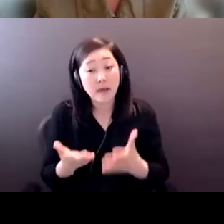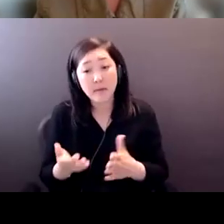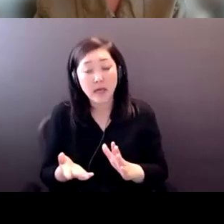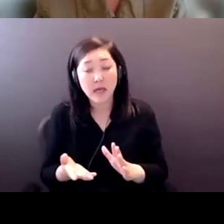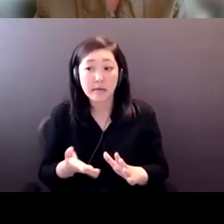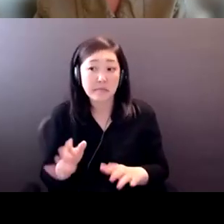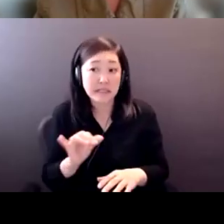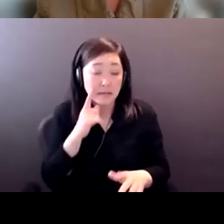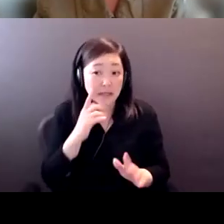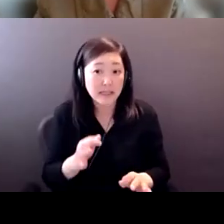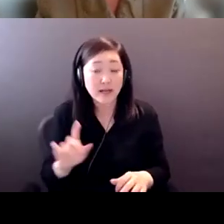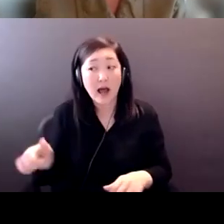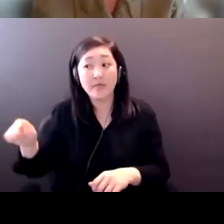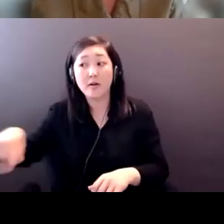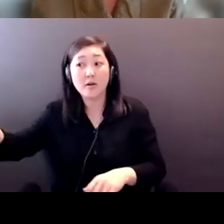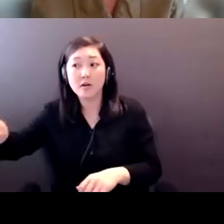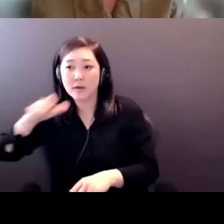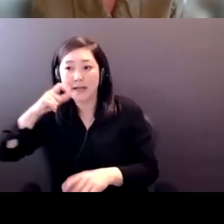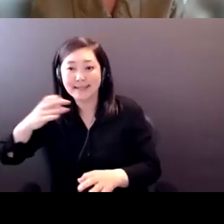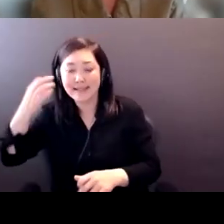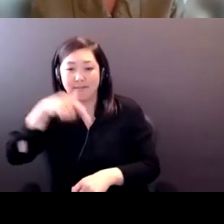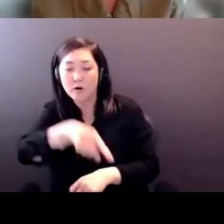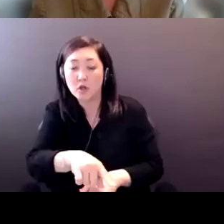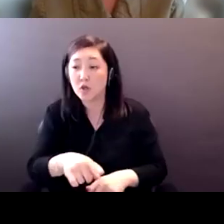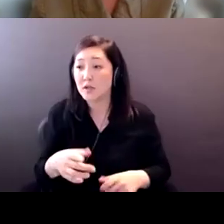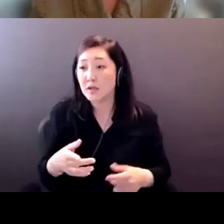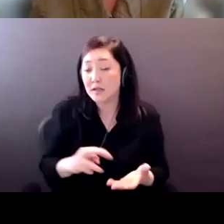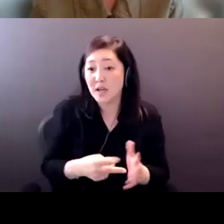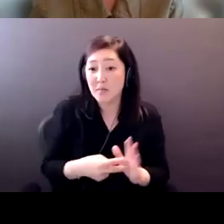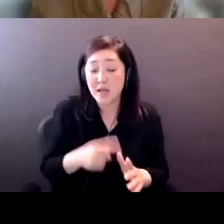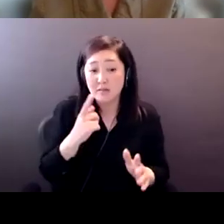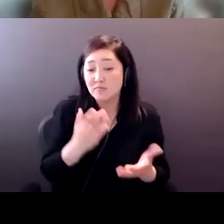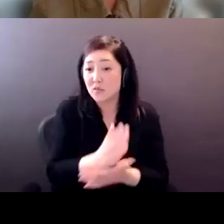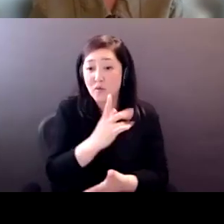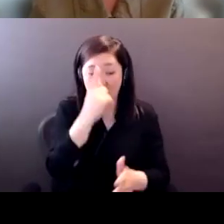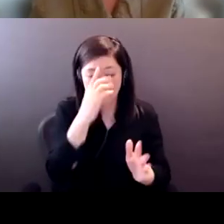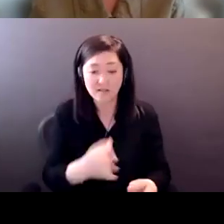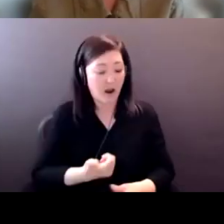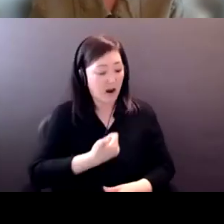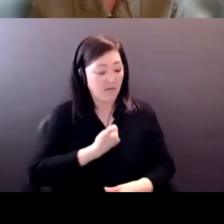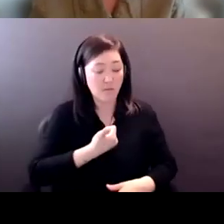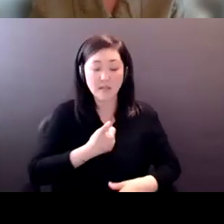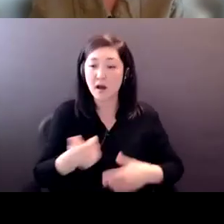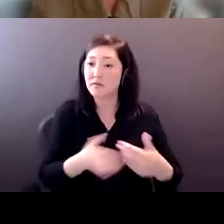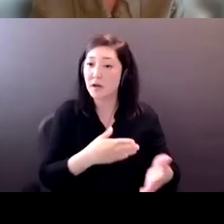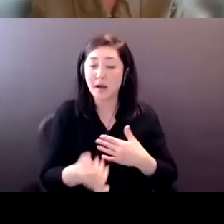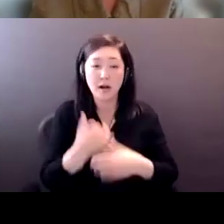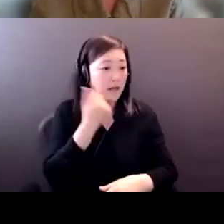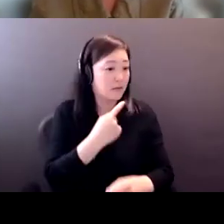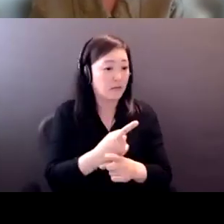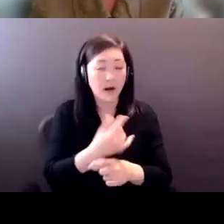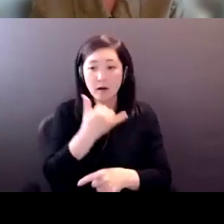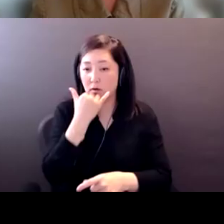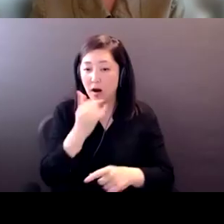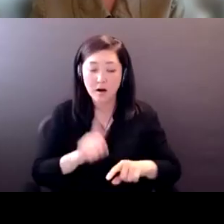So the right to take a chance is part of what it means to be a person and a human being. And a best interest defense is